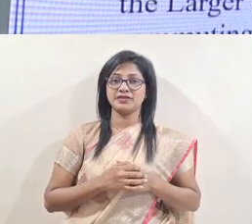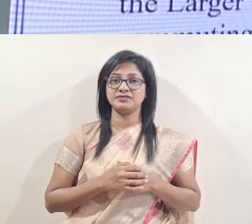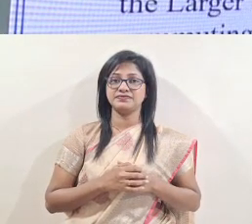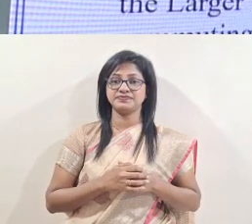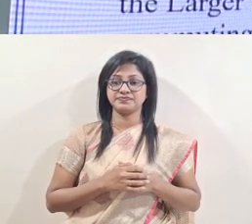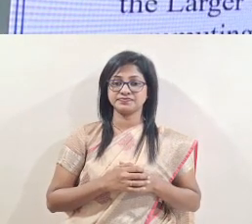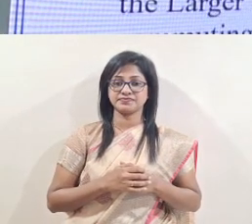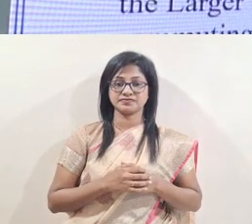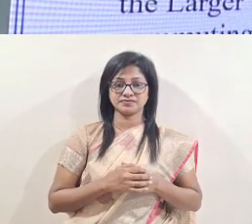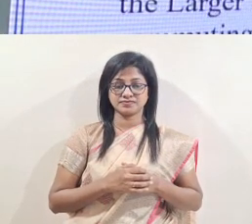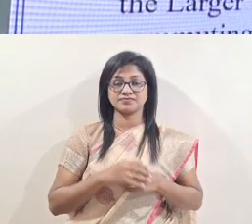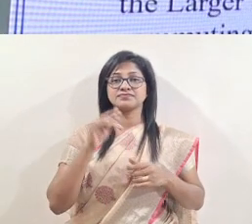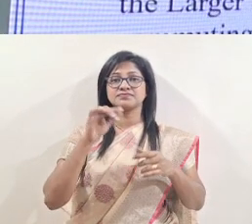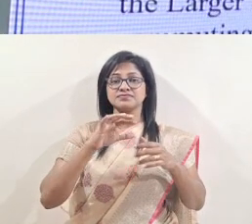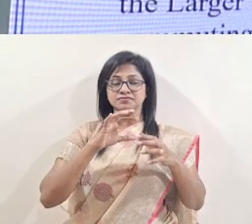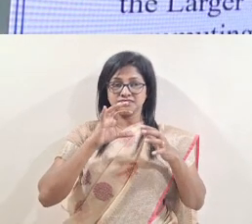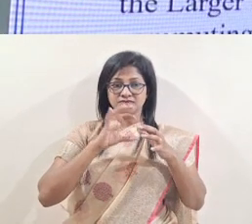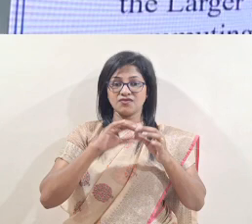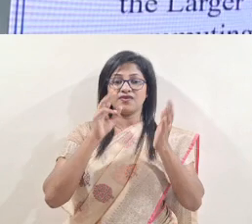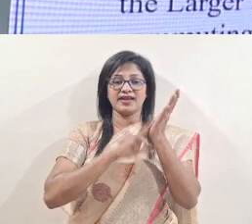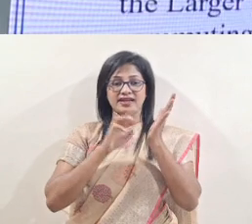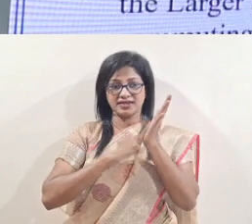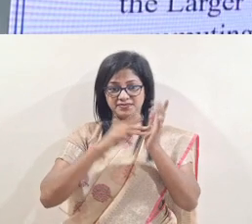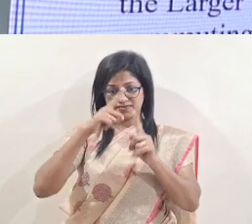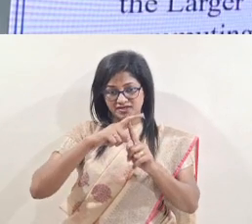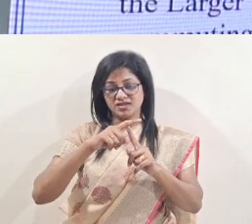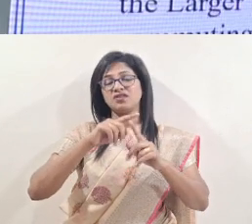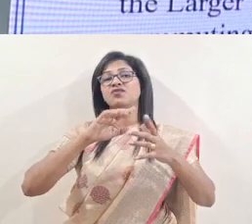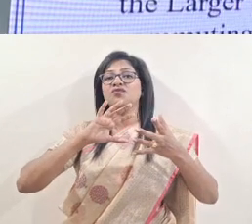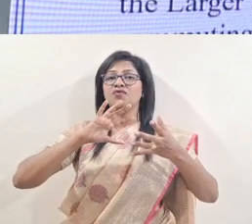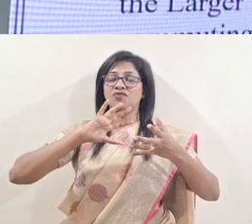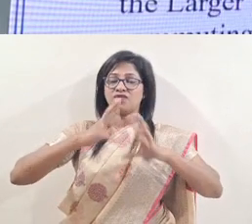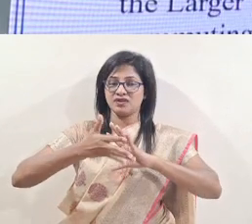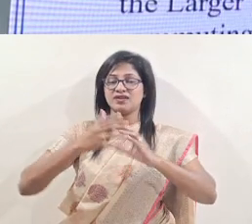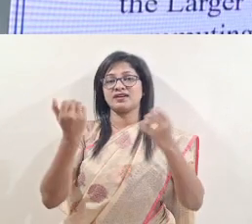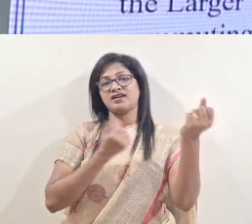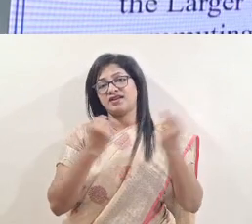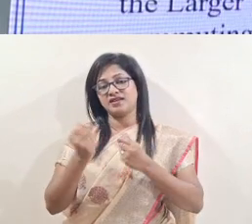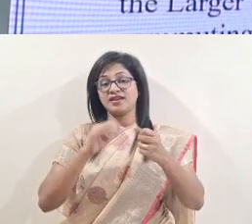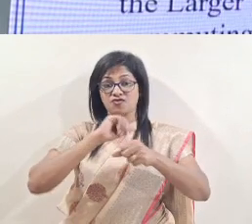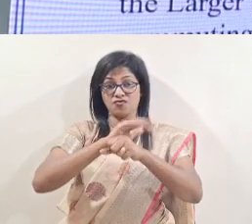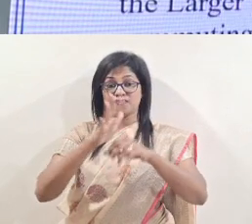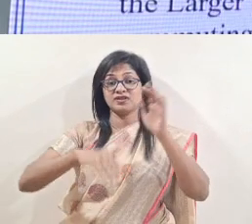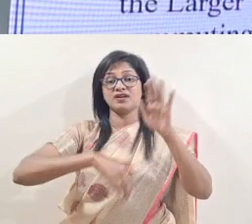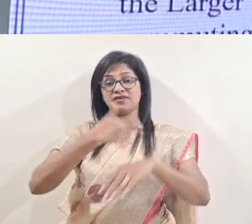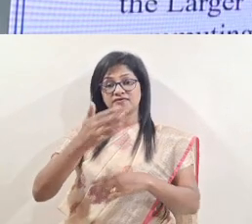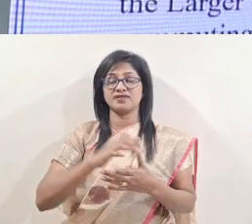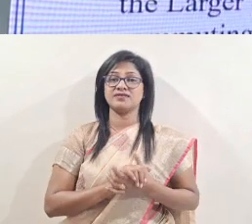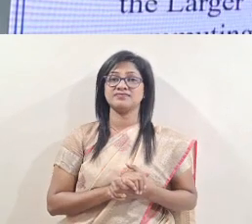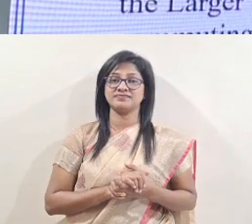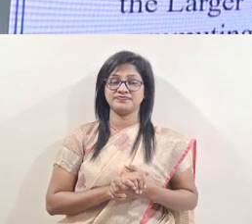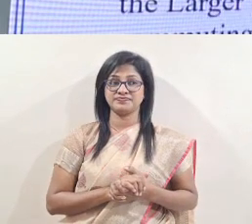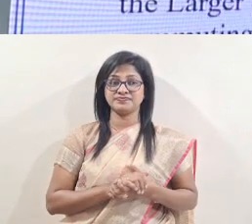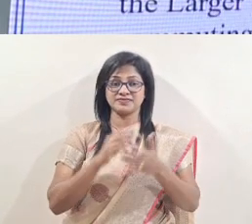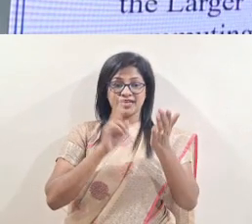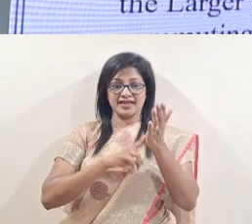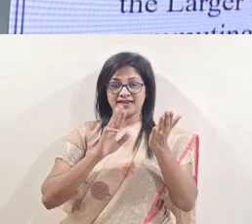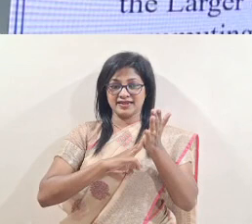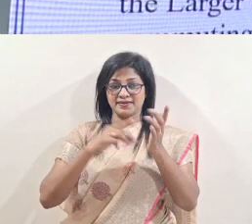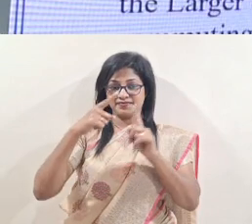proclivity towards using an NMT or motorized two-wheeler. But after COVID-19, we found that the usage of NMT